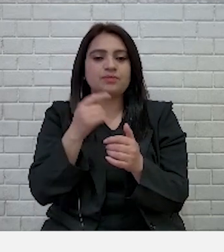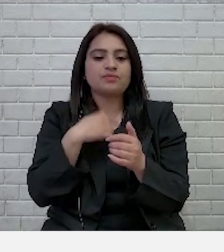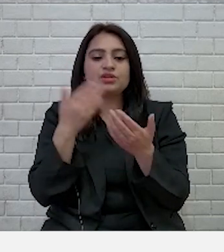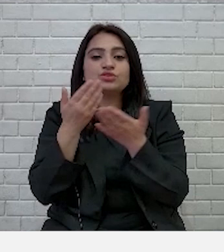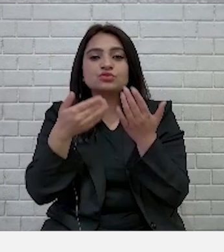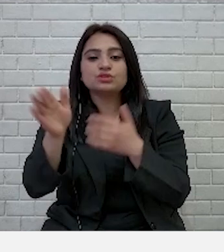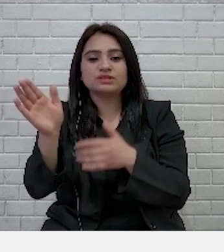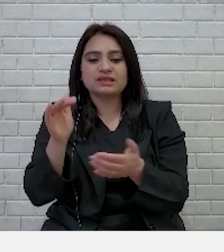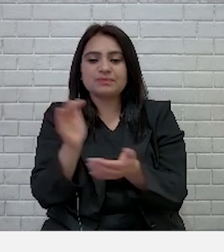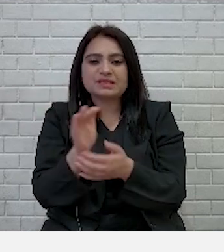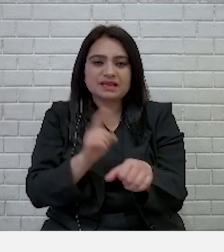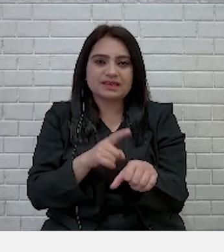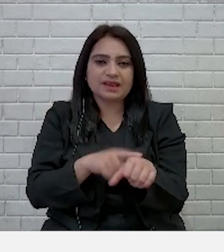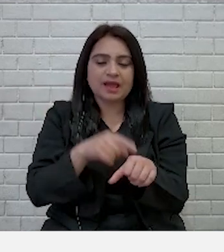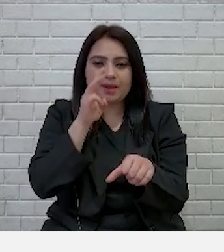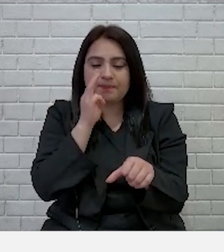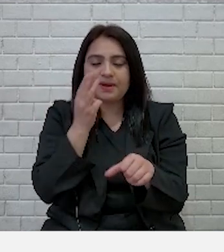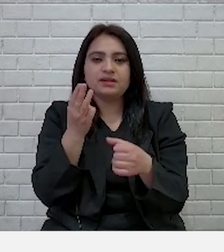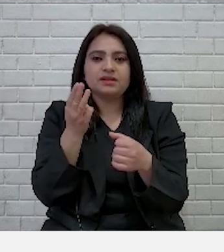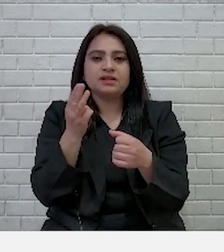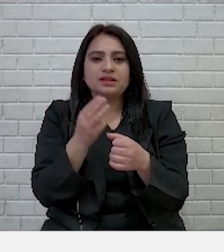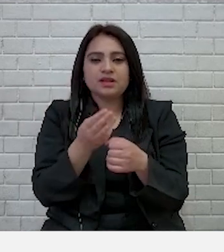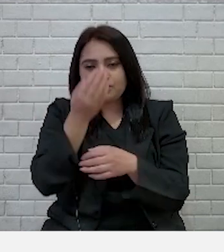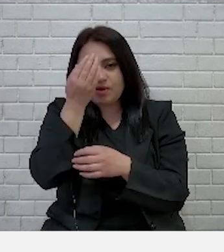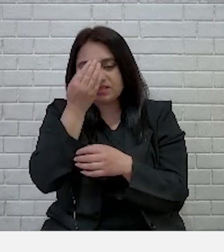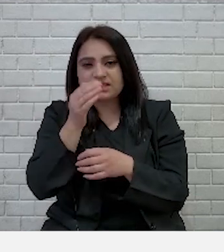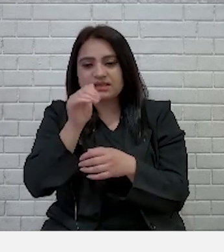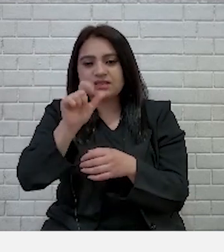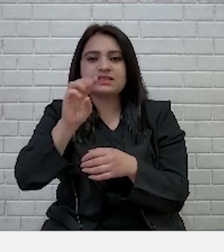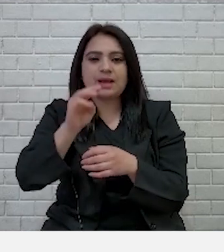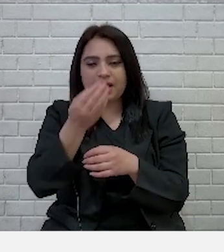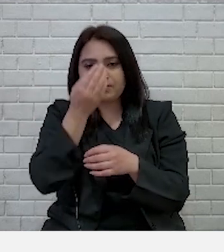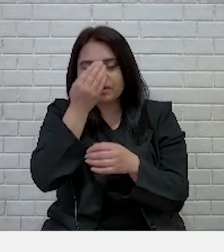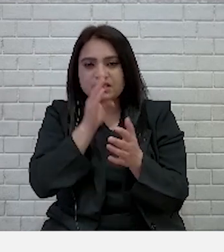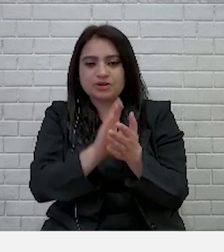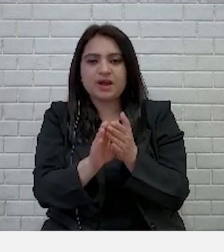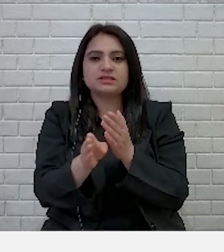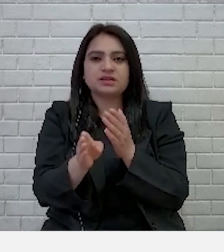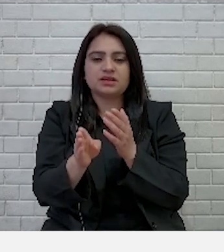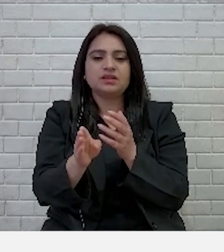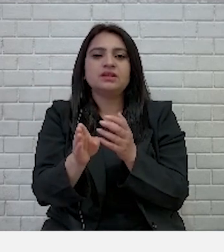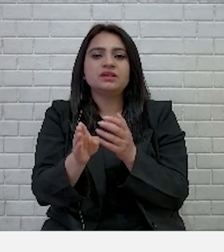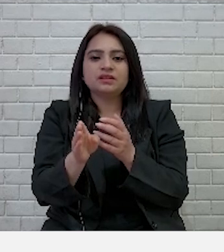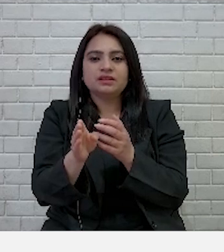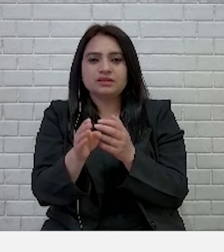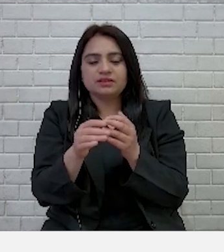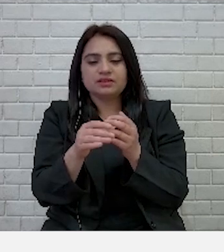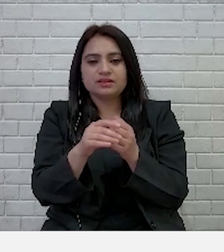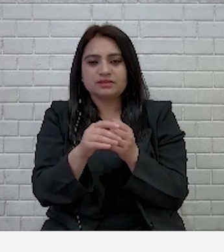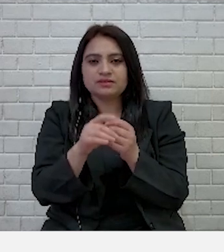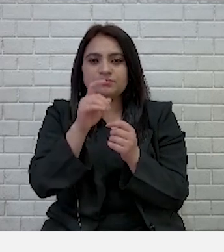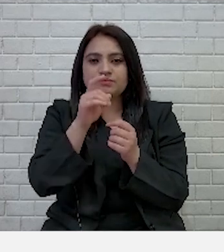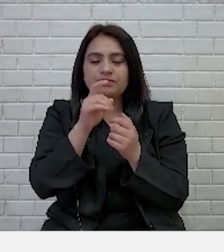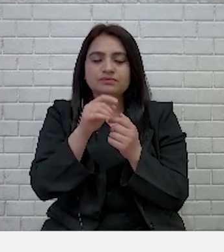going on from the Jama Masjid and the chants that were coming out from the Buddhist monastery. It created such a